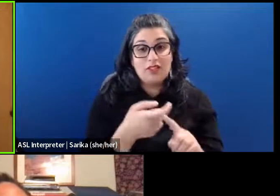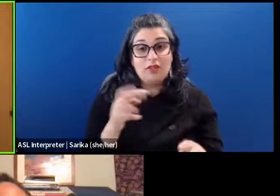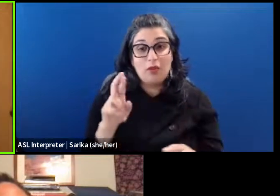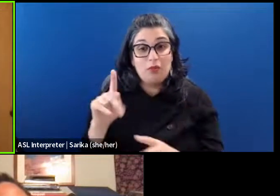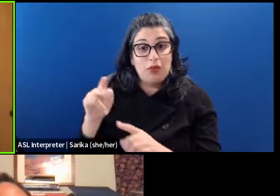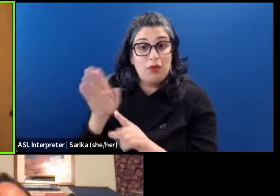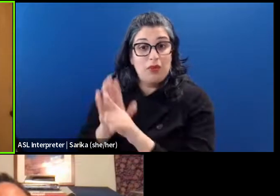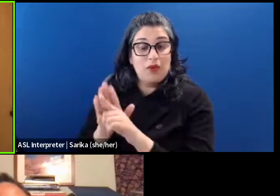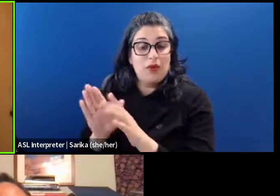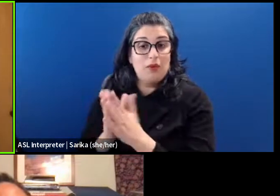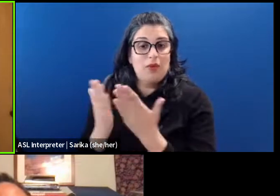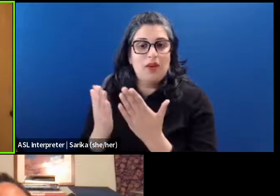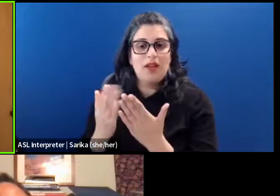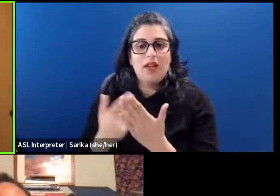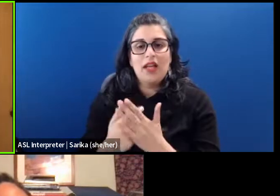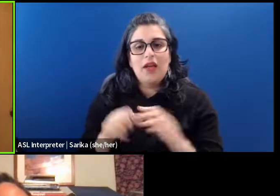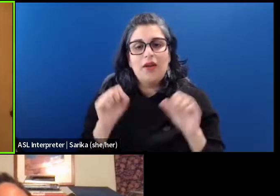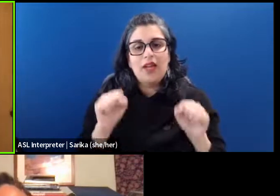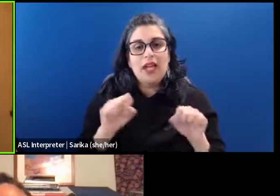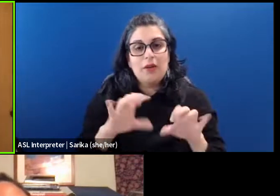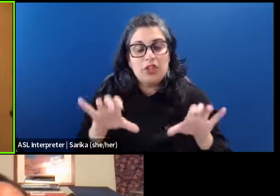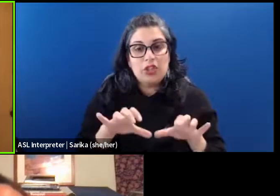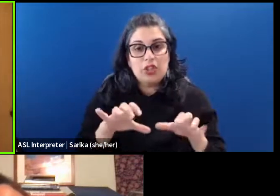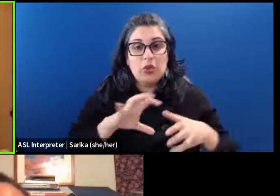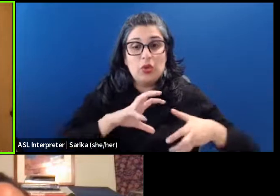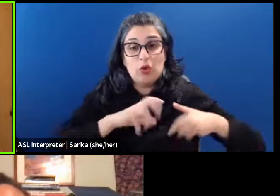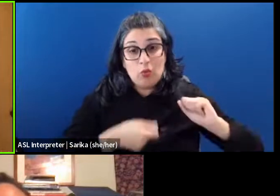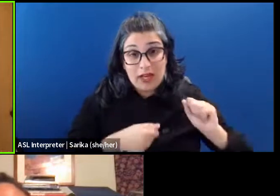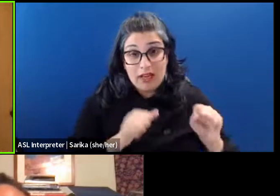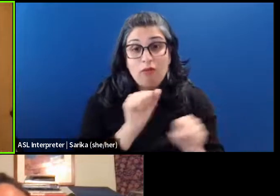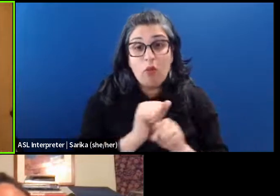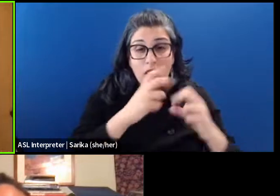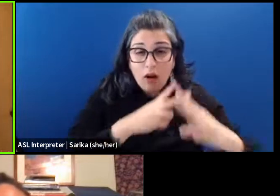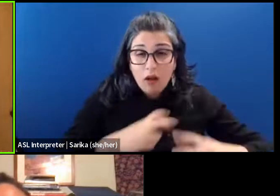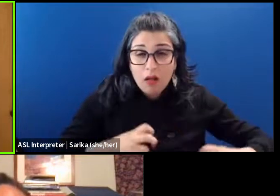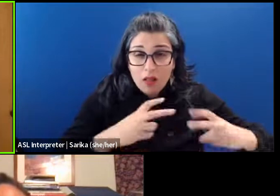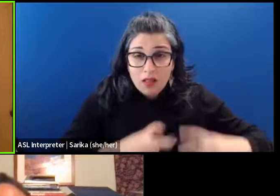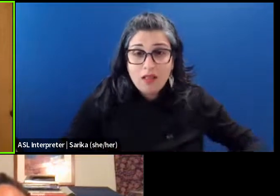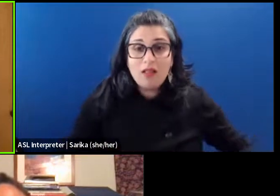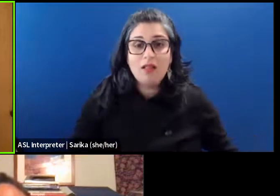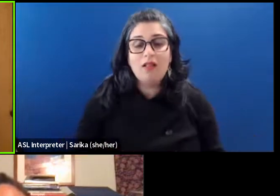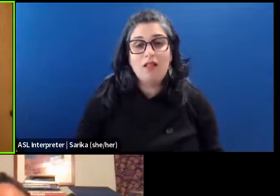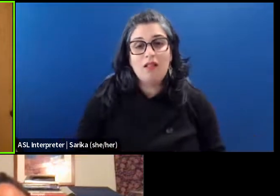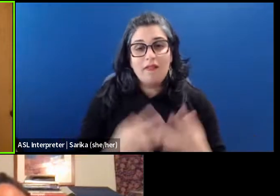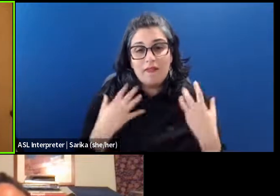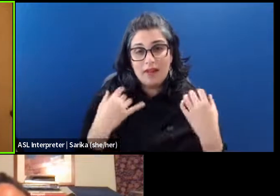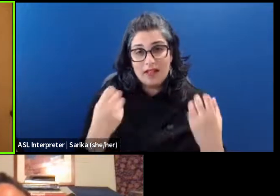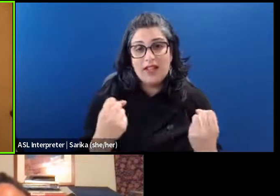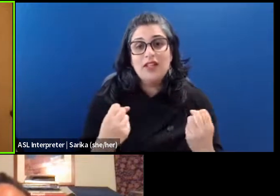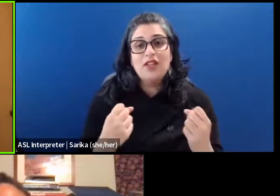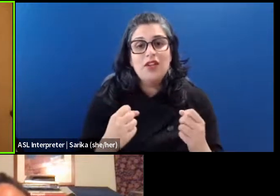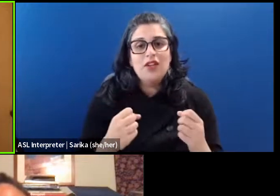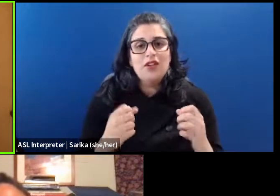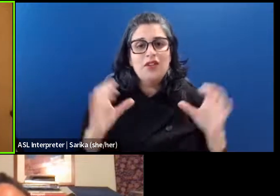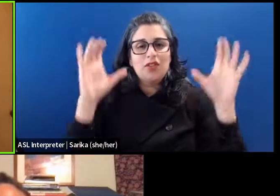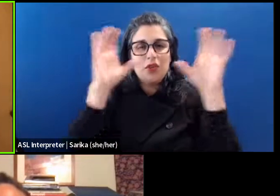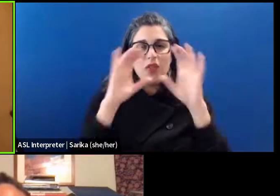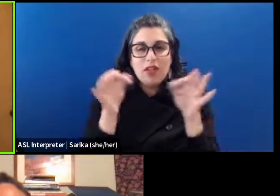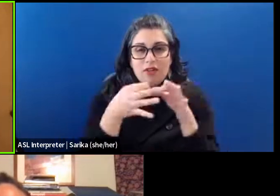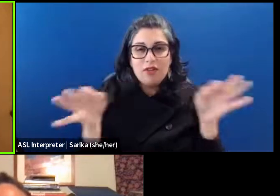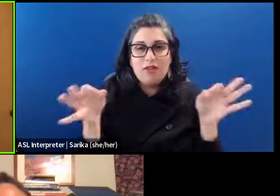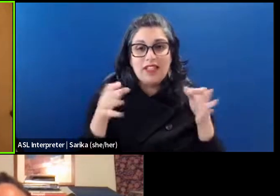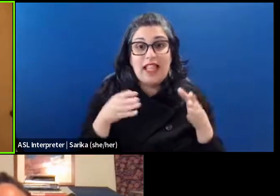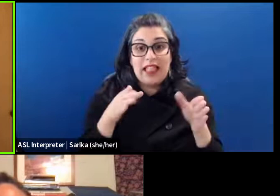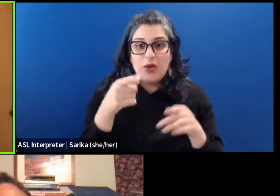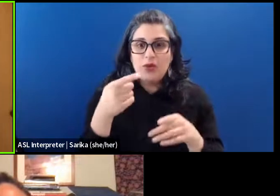able to do very deep grief work. And so I do think that finding phrases that allow you to